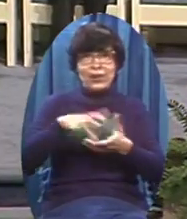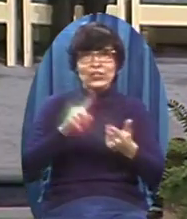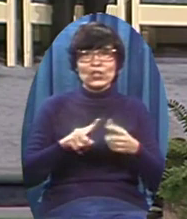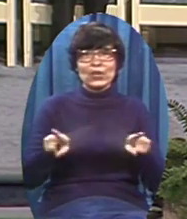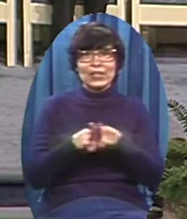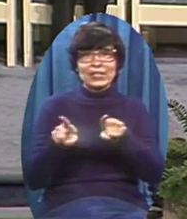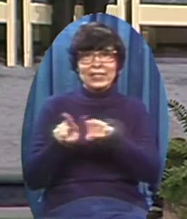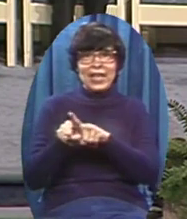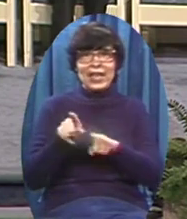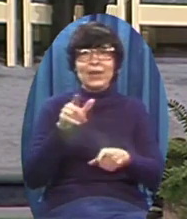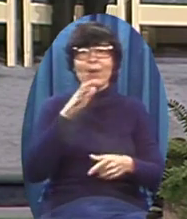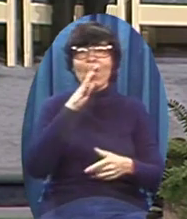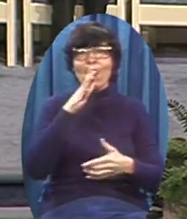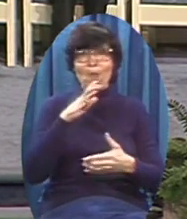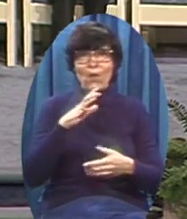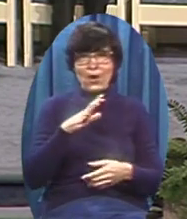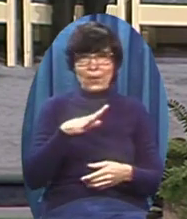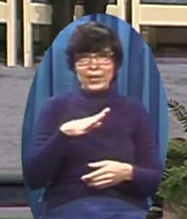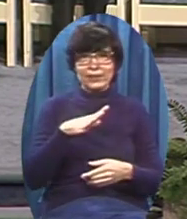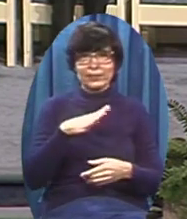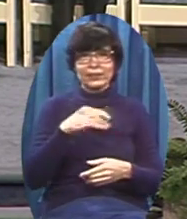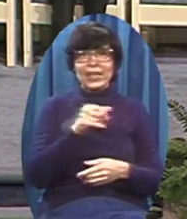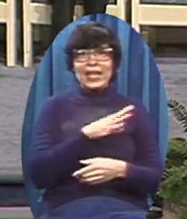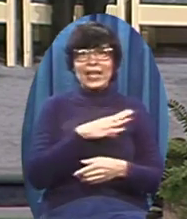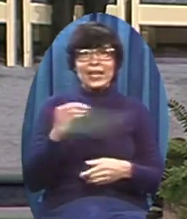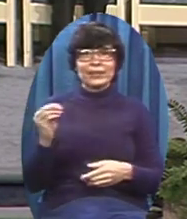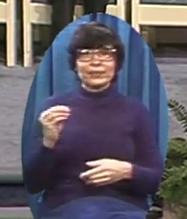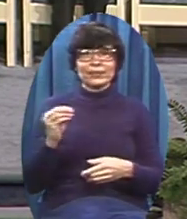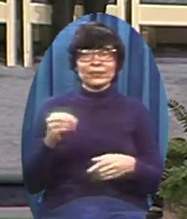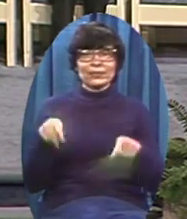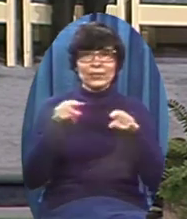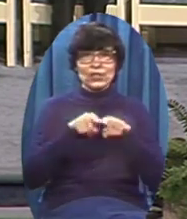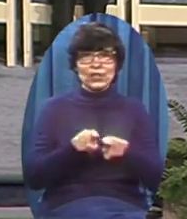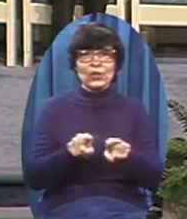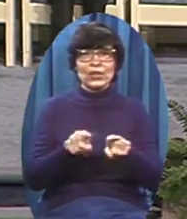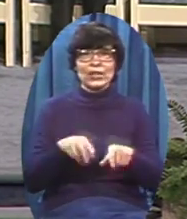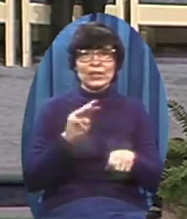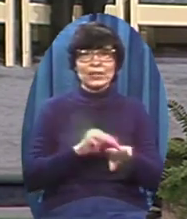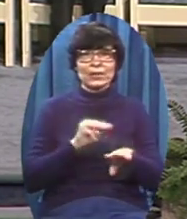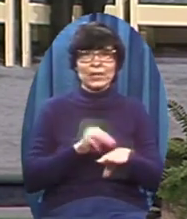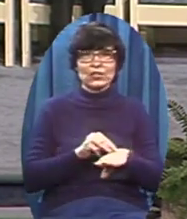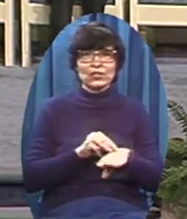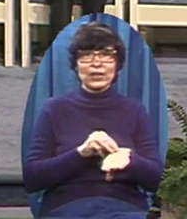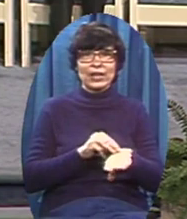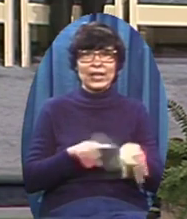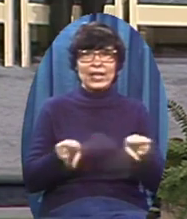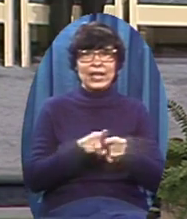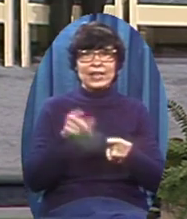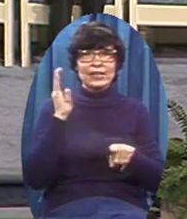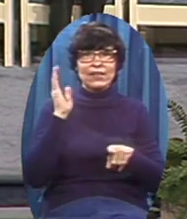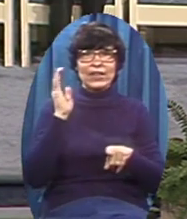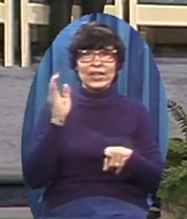50 years now. And during his ministry as an evangelist and pastor,